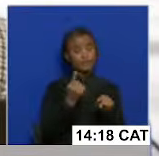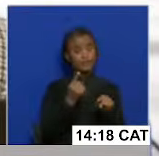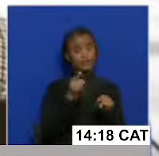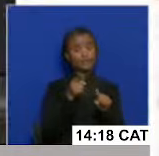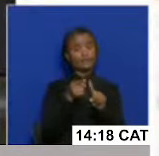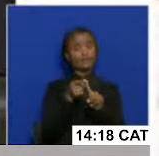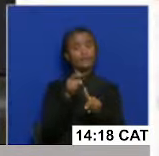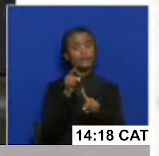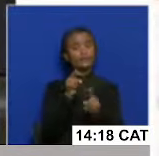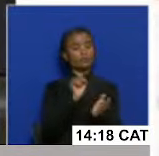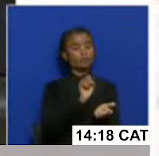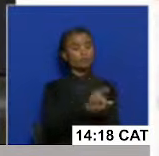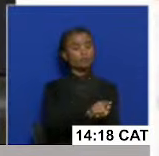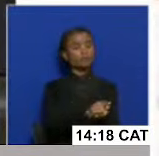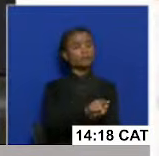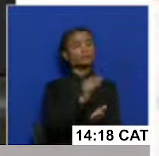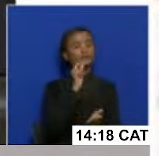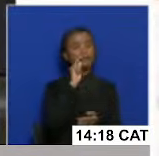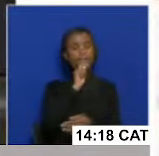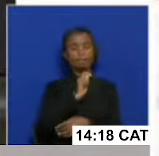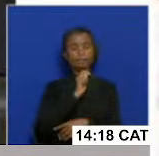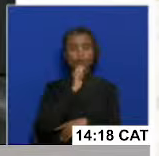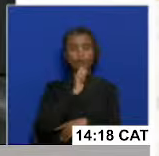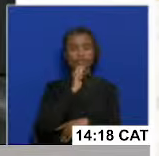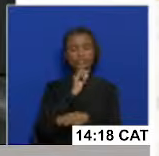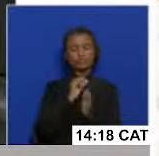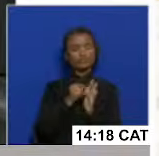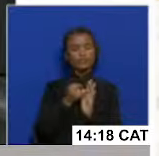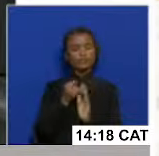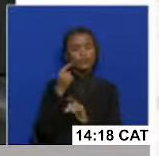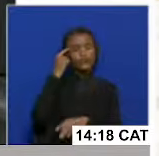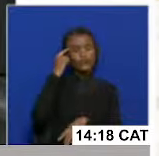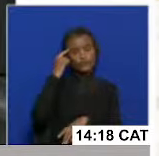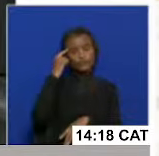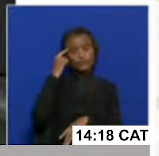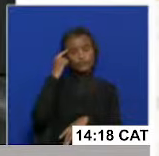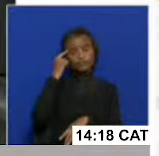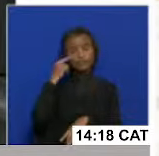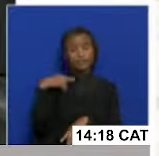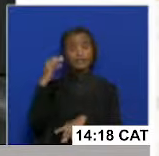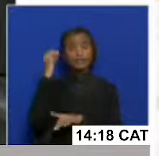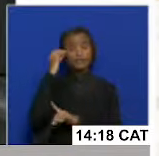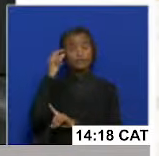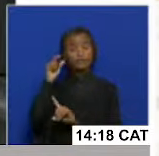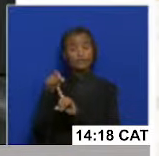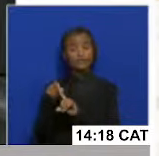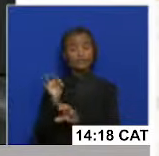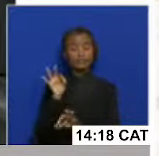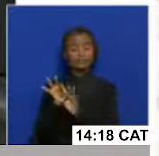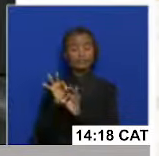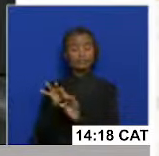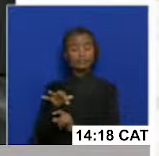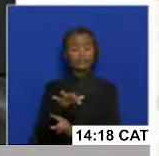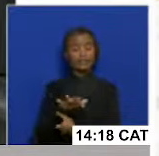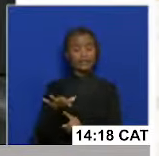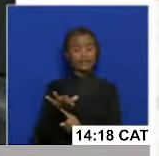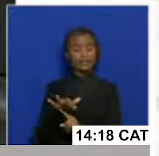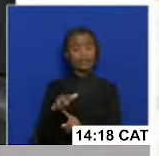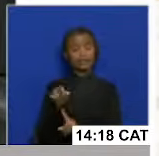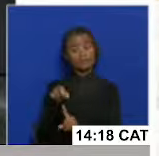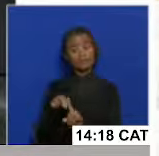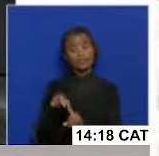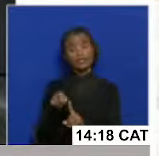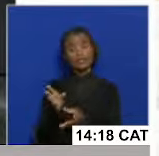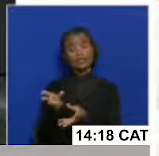morning, just a thought. Informant doesn't have specific area where he or she gets information for issue.